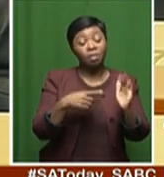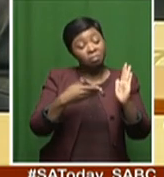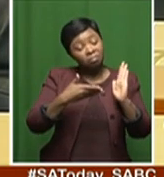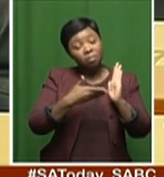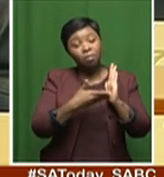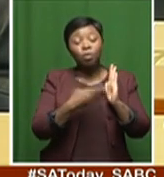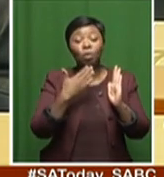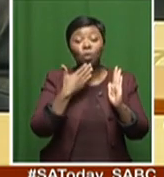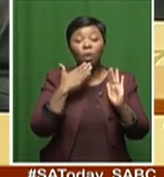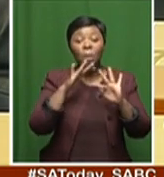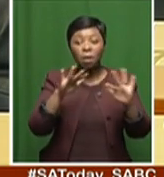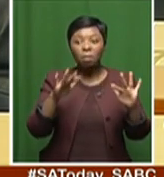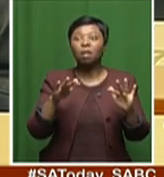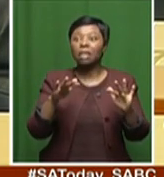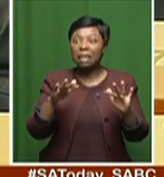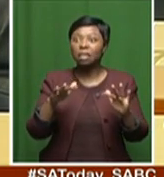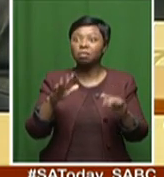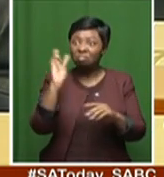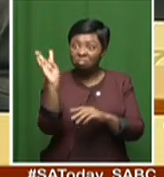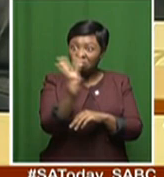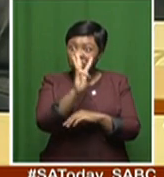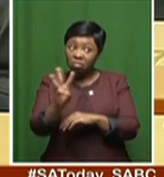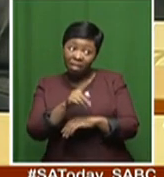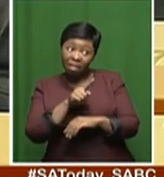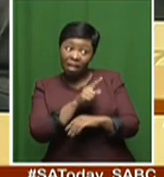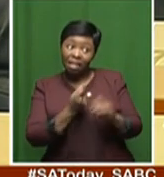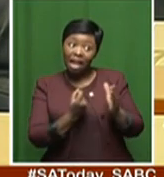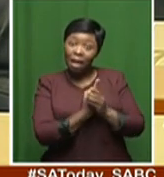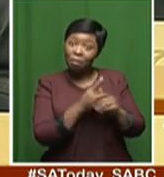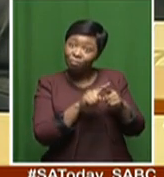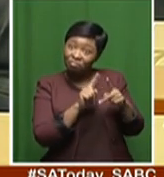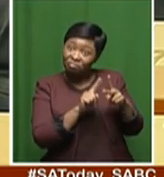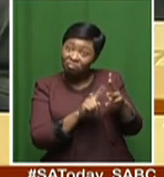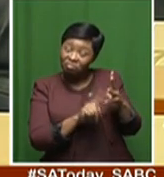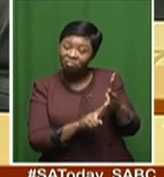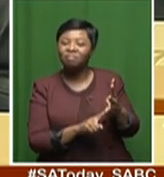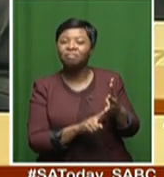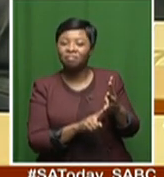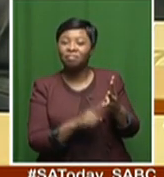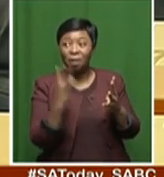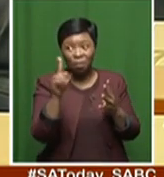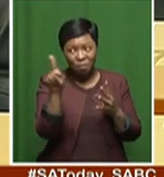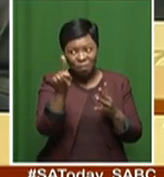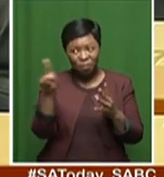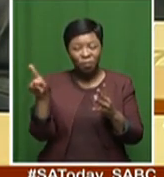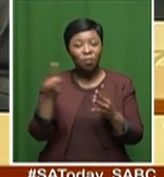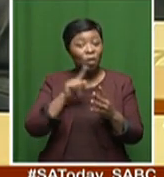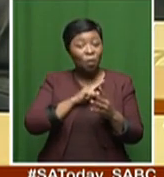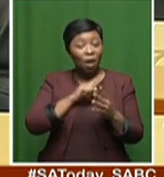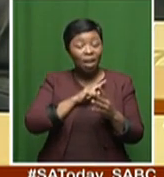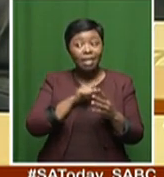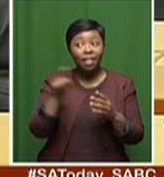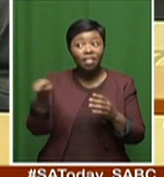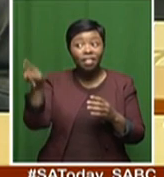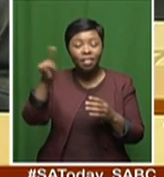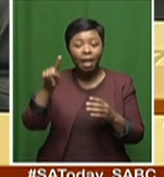whistleblowers. And whistleblowers have not had a great time in our country.